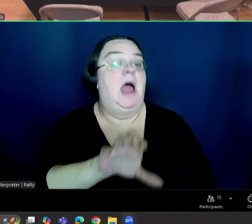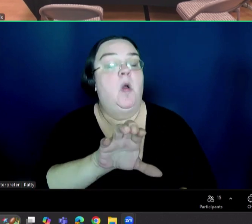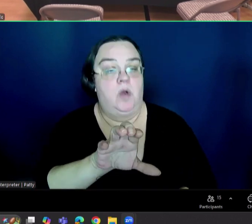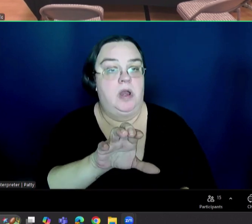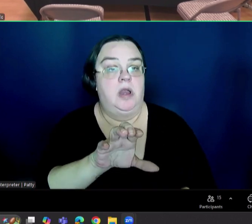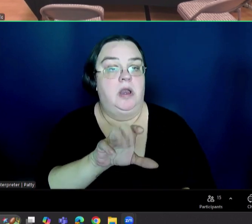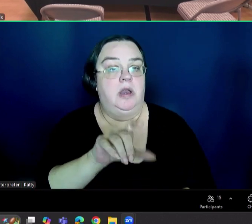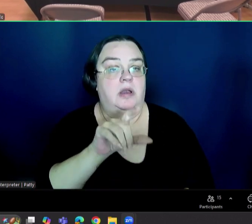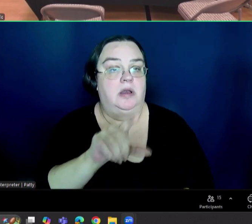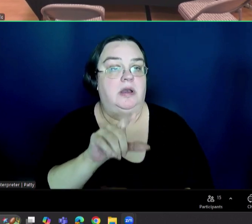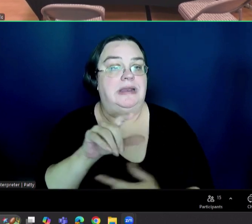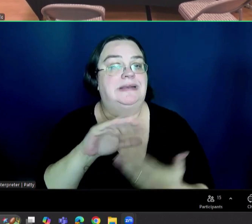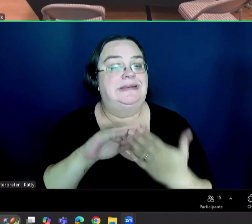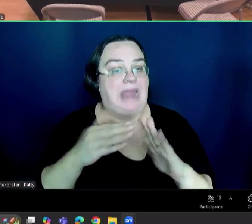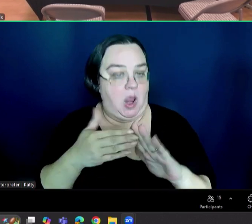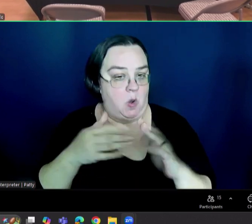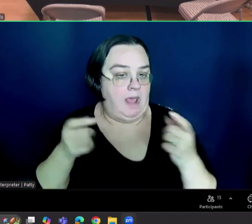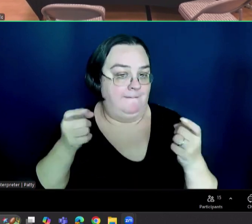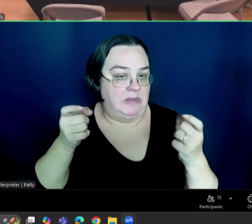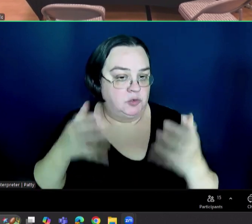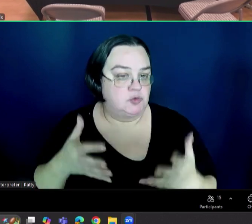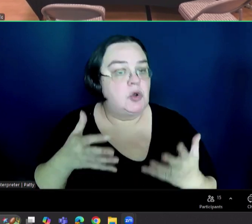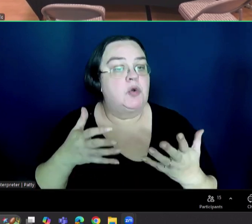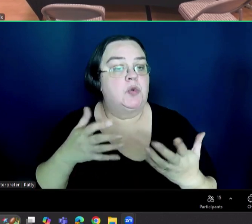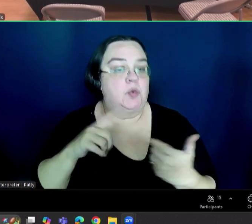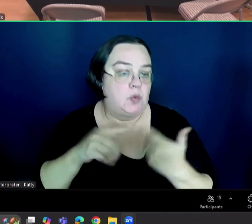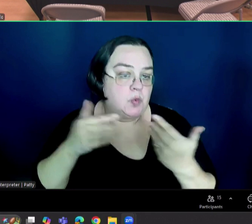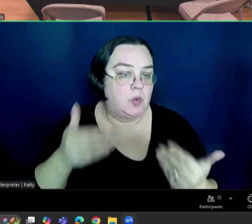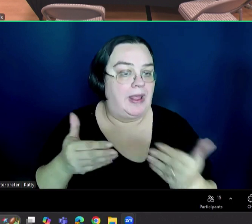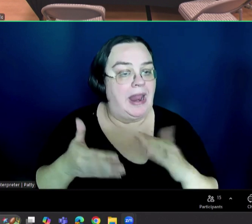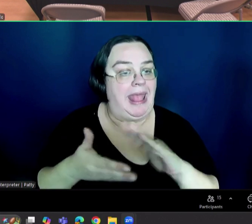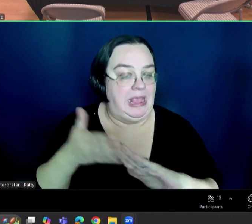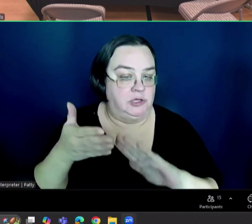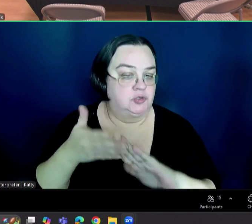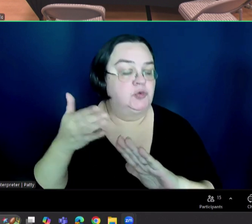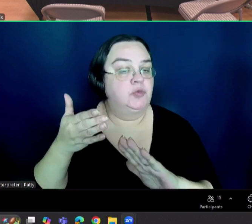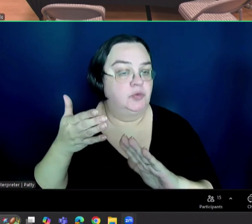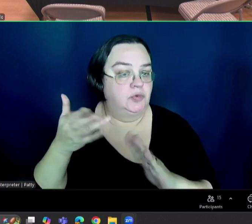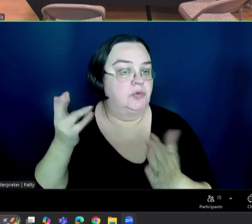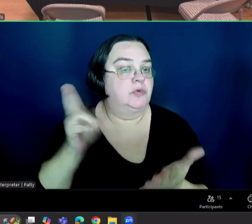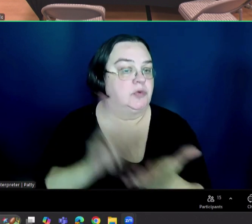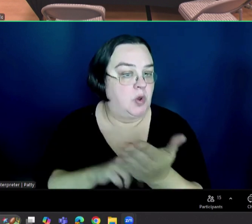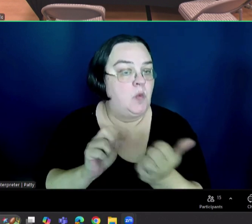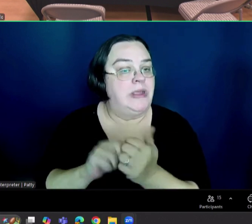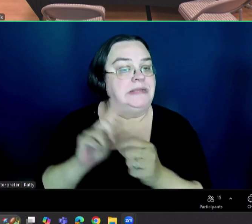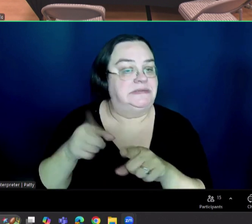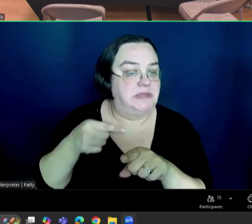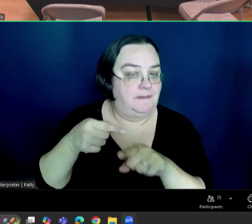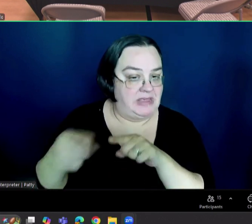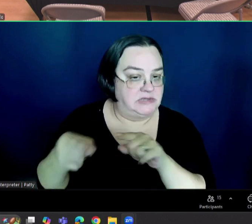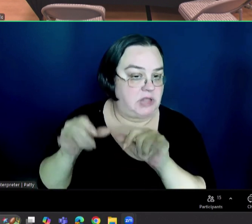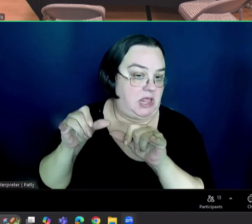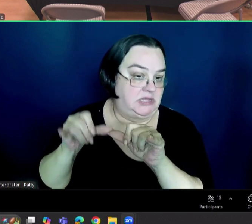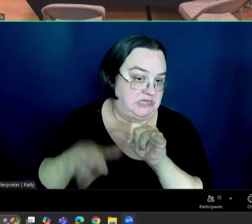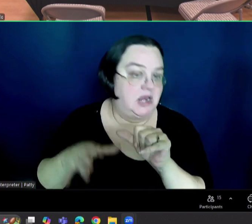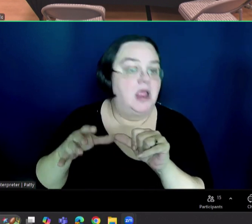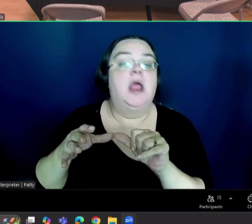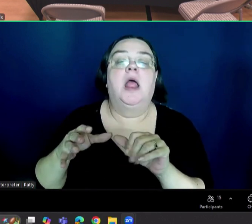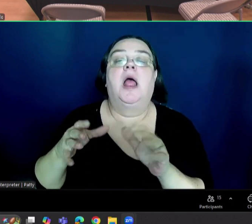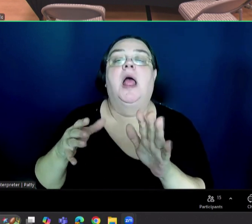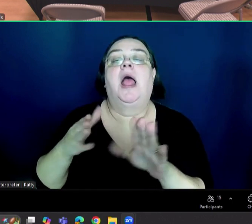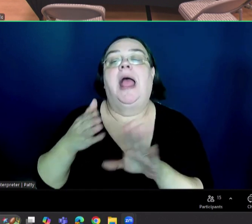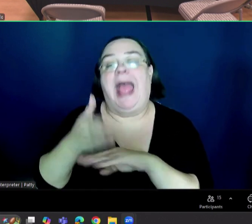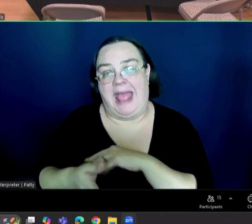the town administrator to execute a contract with specialized engineering pursuant to legal